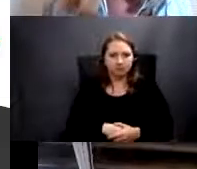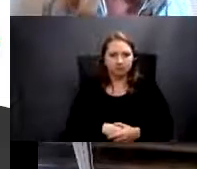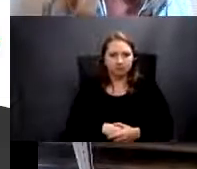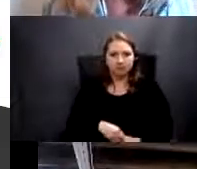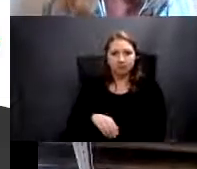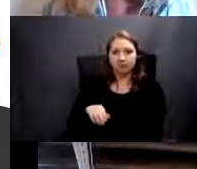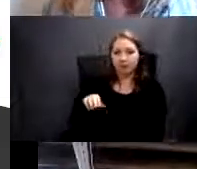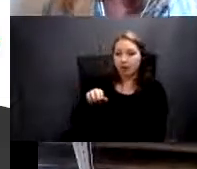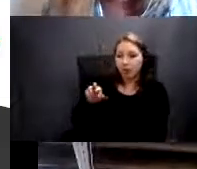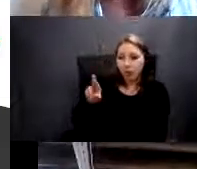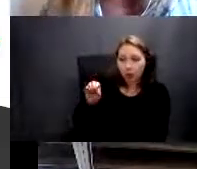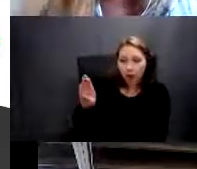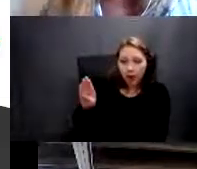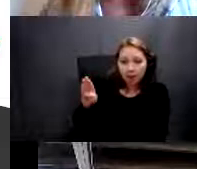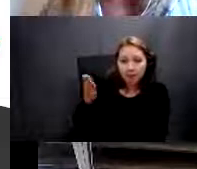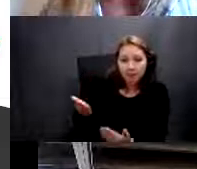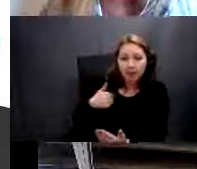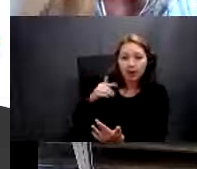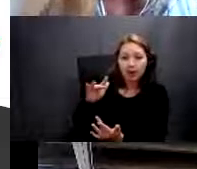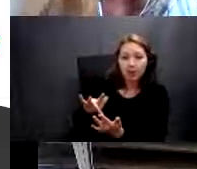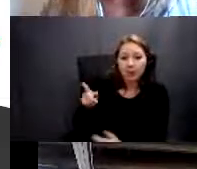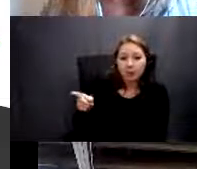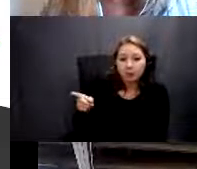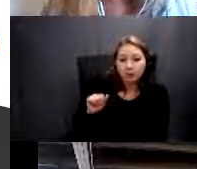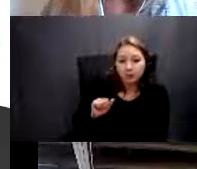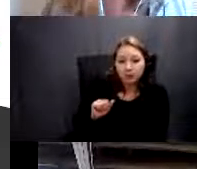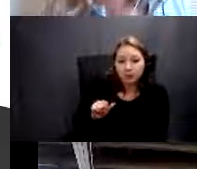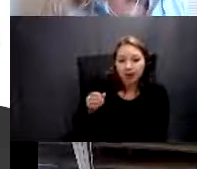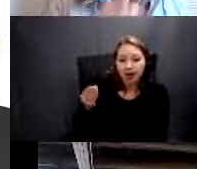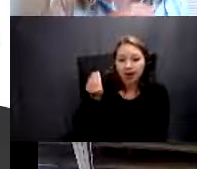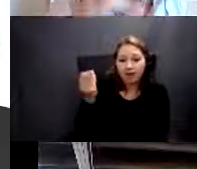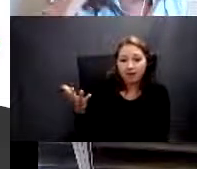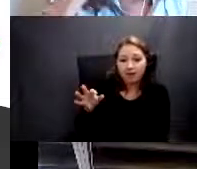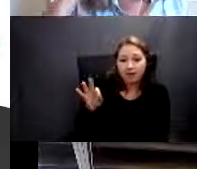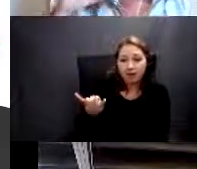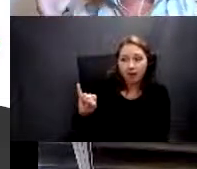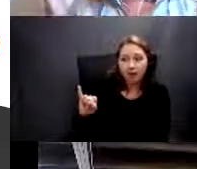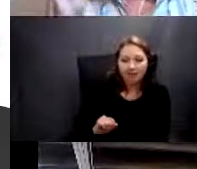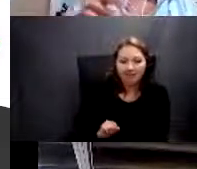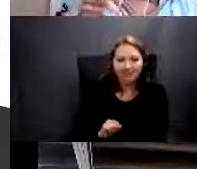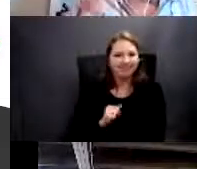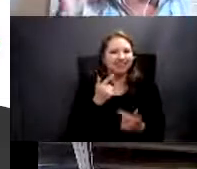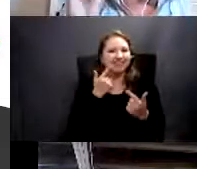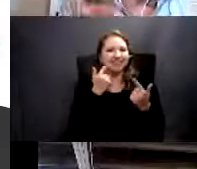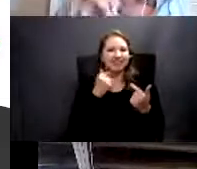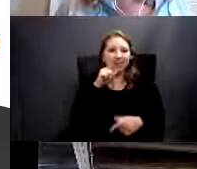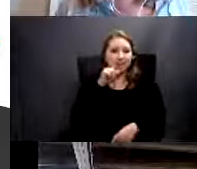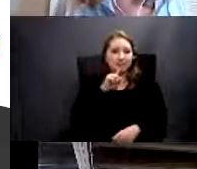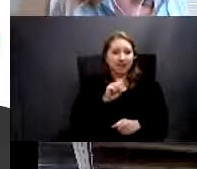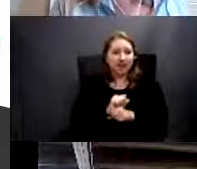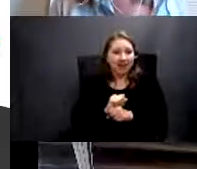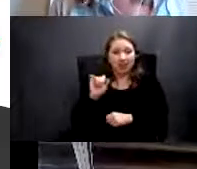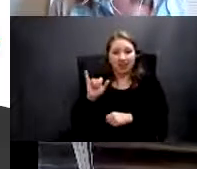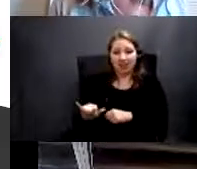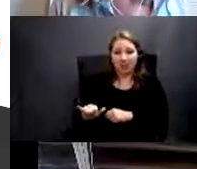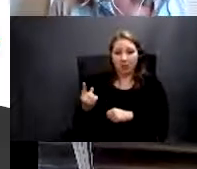Rob, I may be contacting you, just an FYI, because that's actually one of the